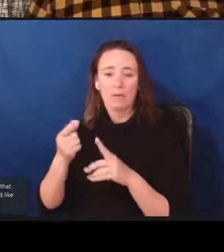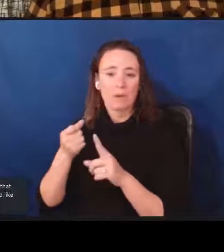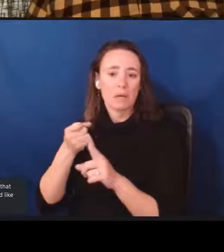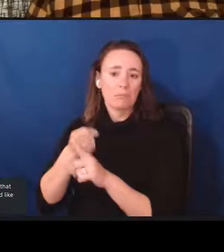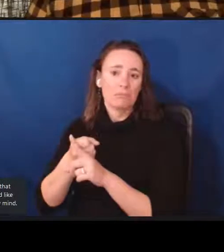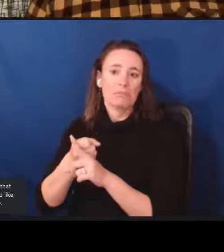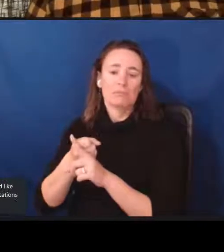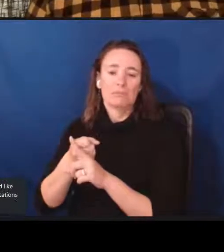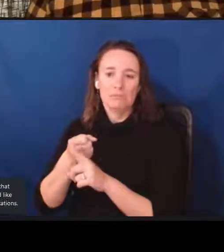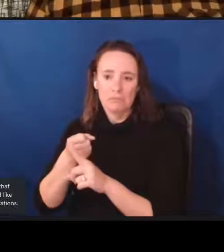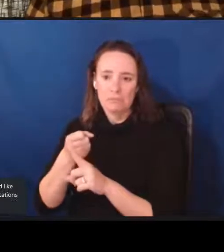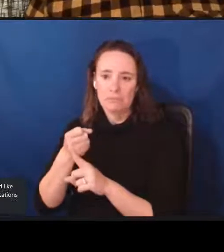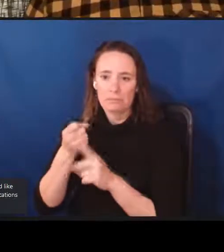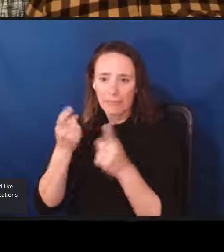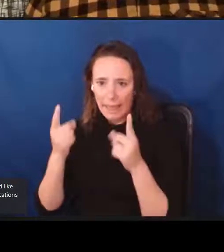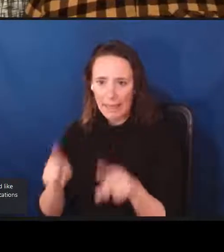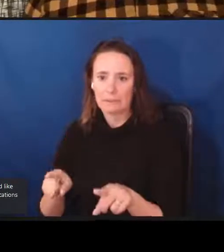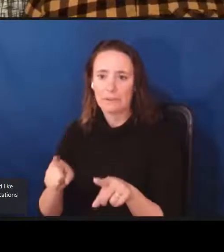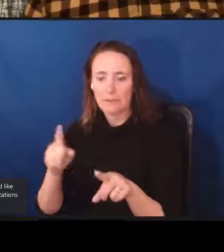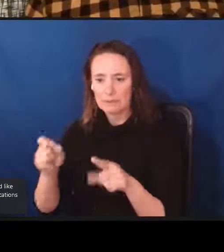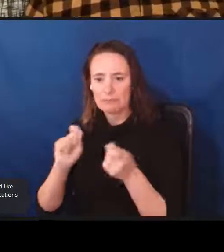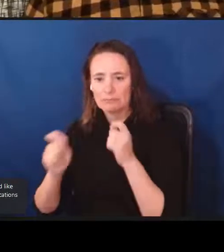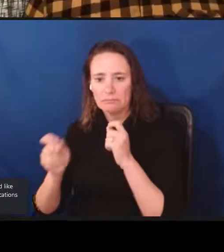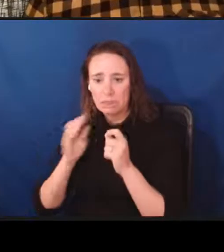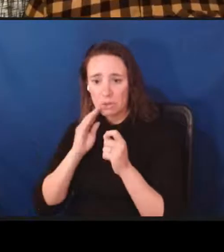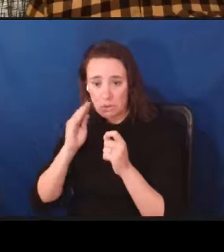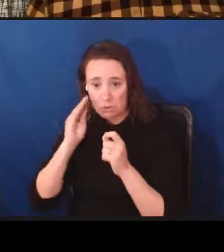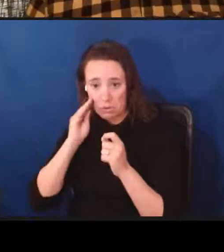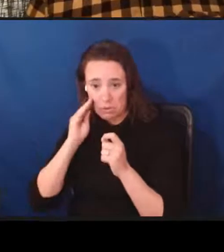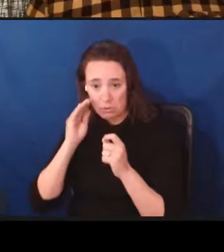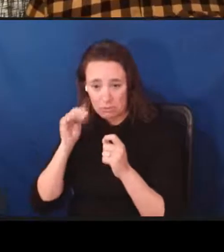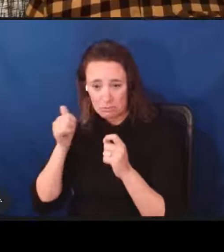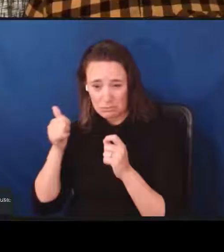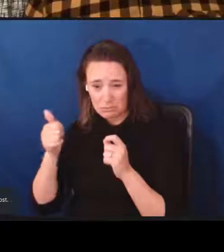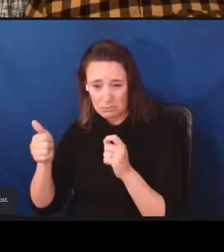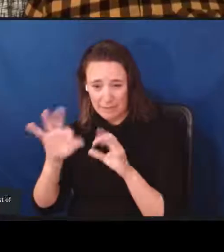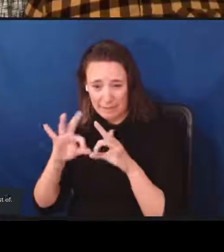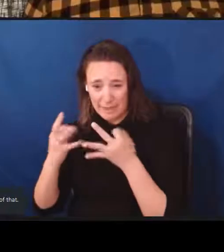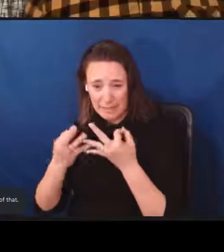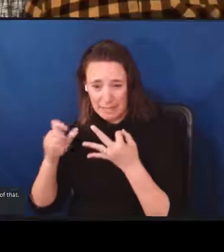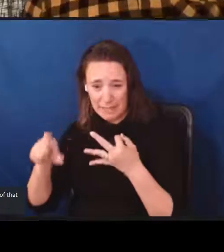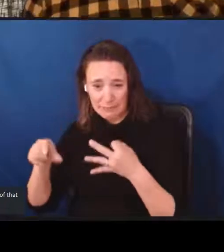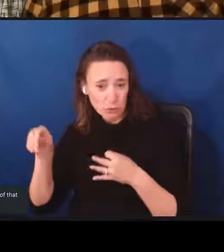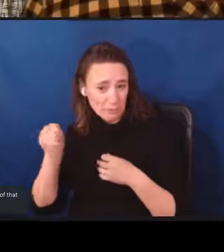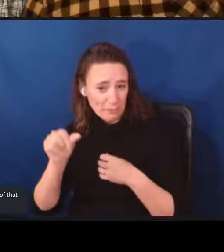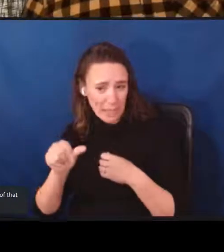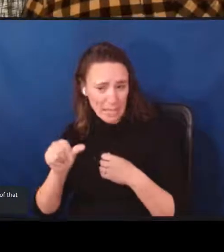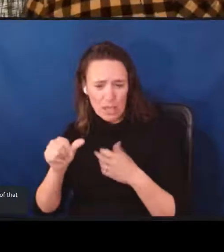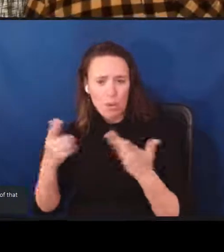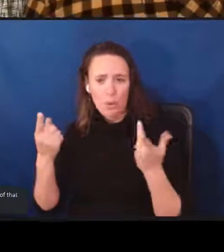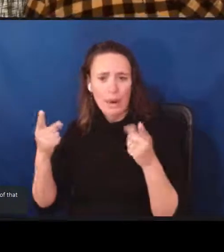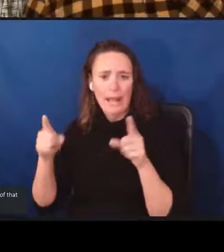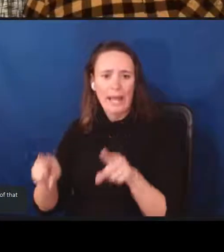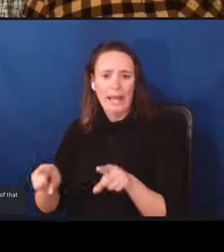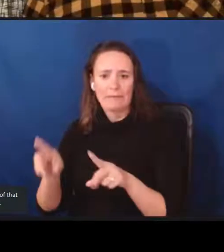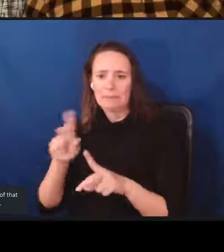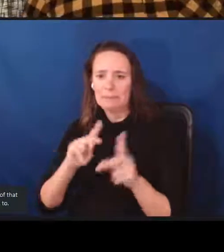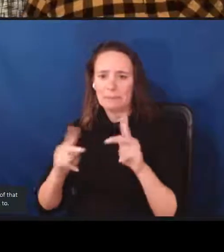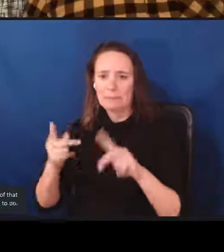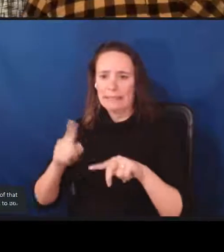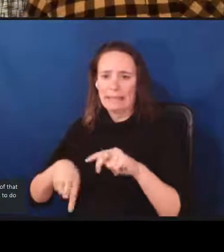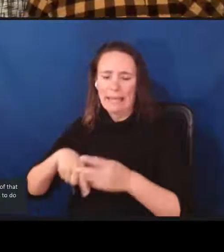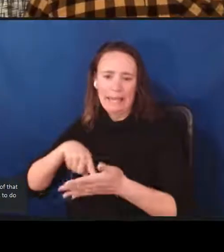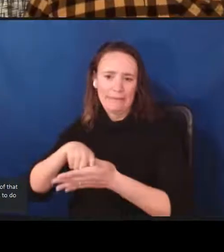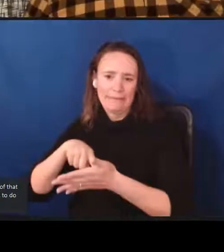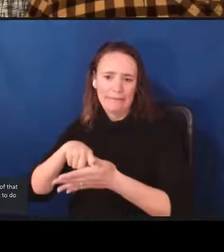make modifications to your home, are you responsible for the cost of that? What happens if people can't afford to do those